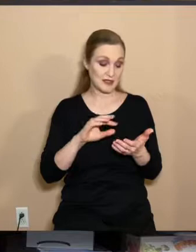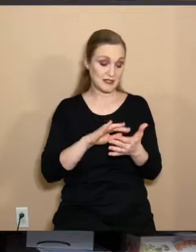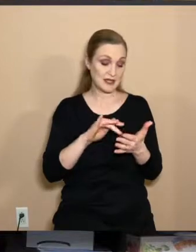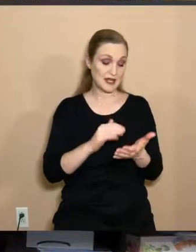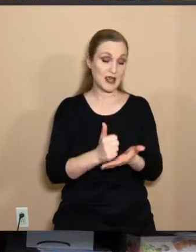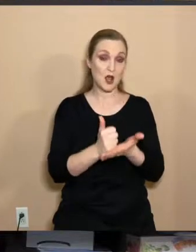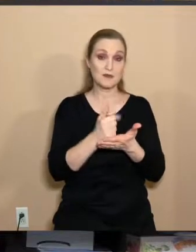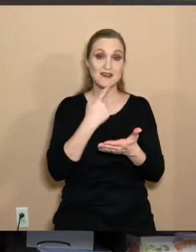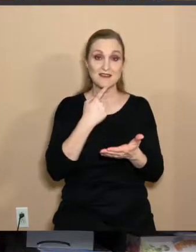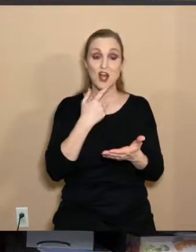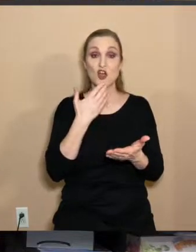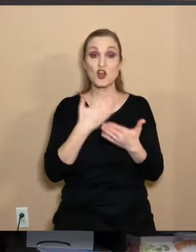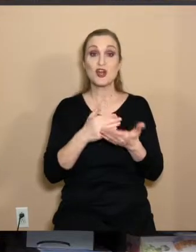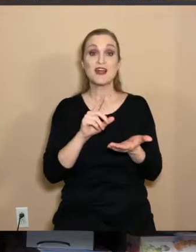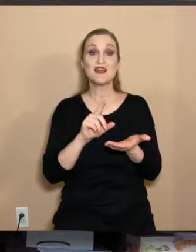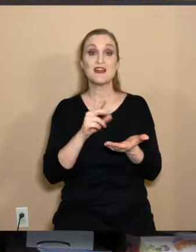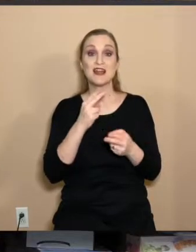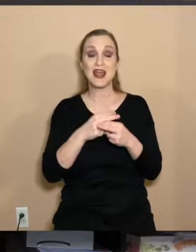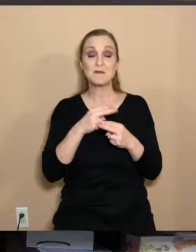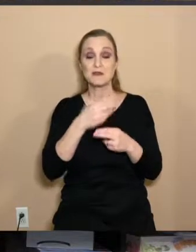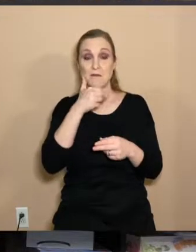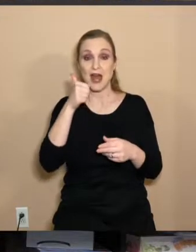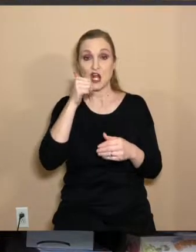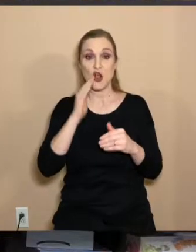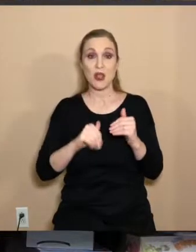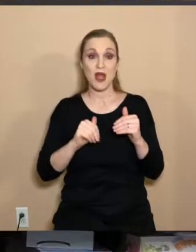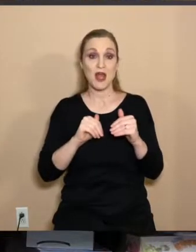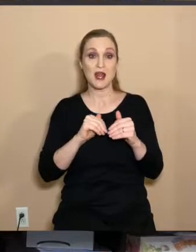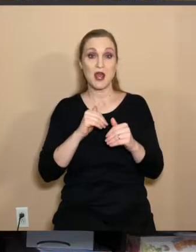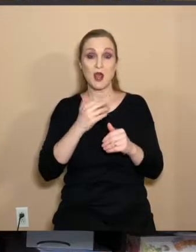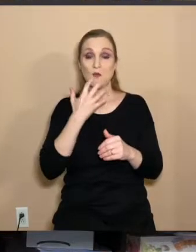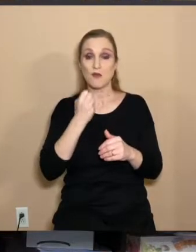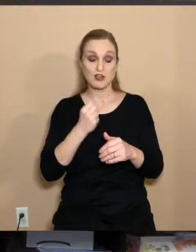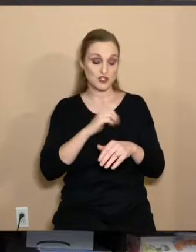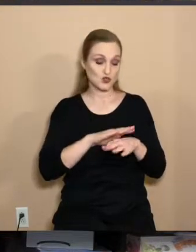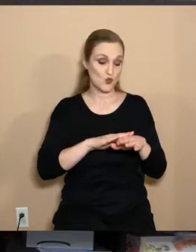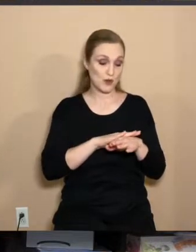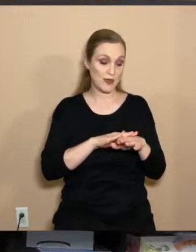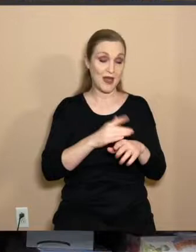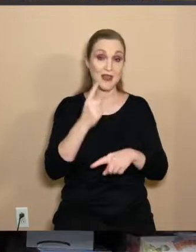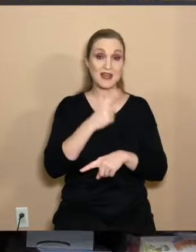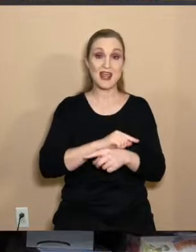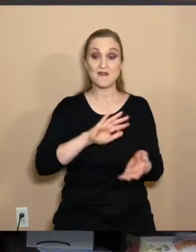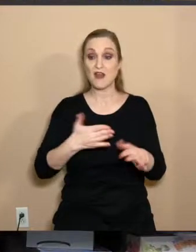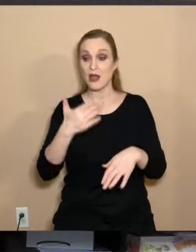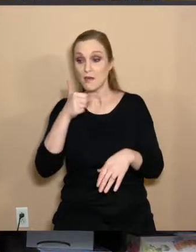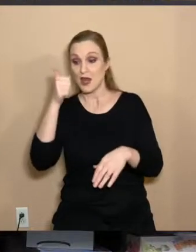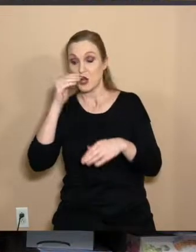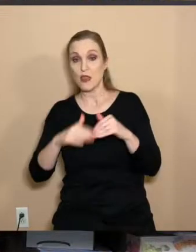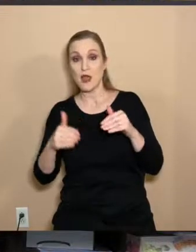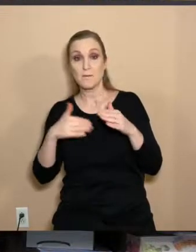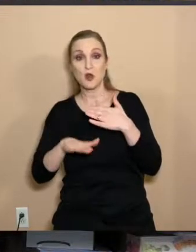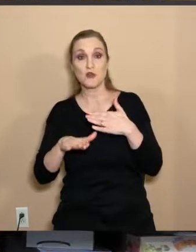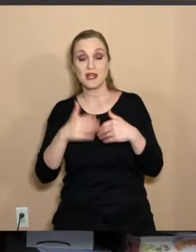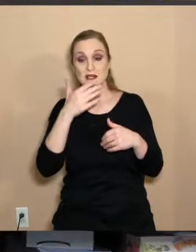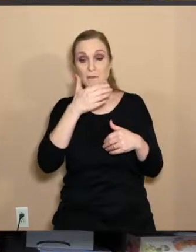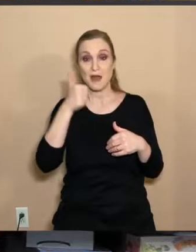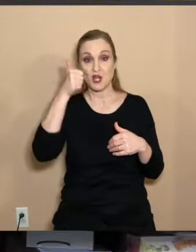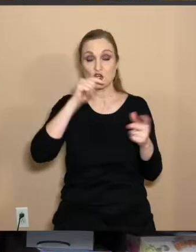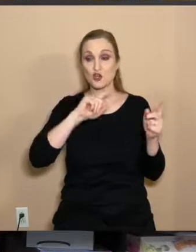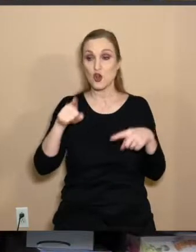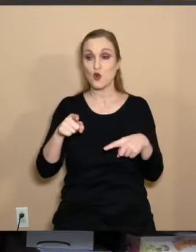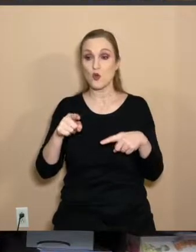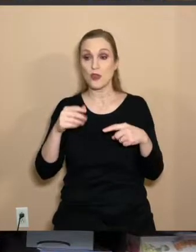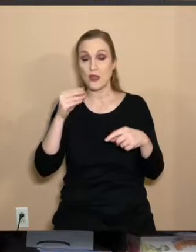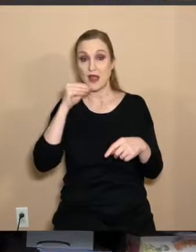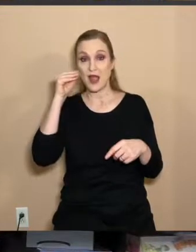good name is better than precious ointment, and the day of death than the day of birth. It is better to go to the house of mourning than to go to the